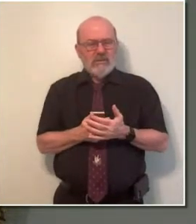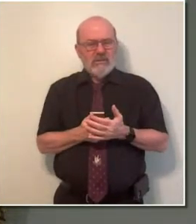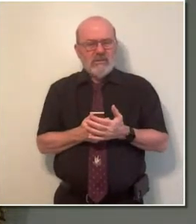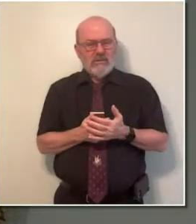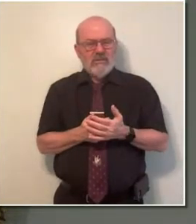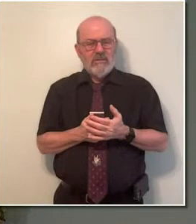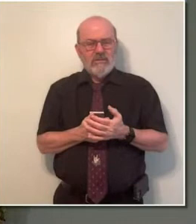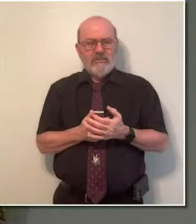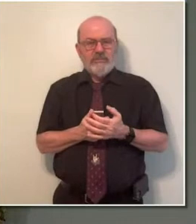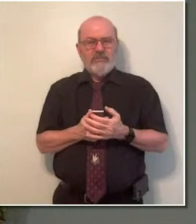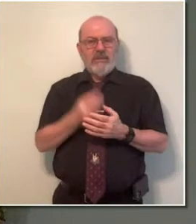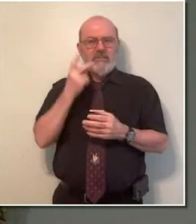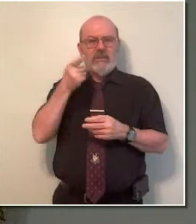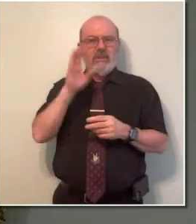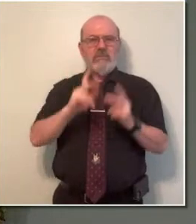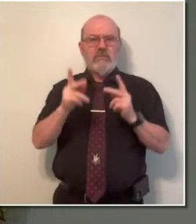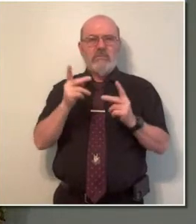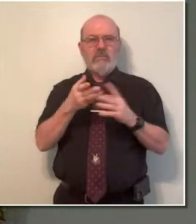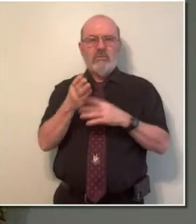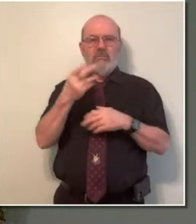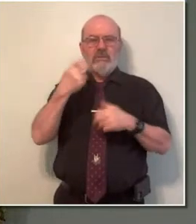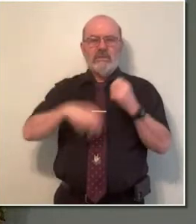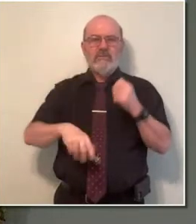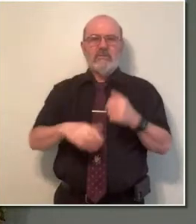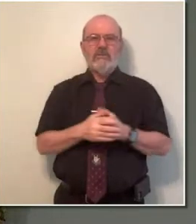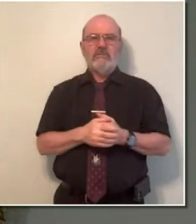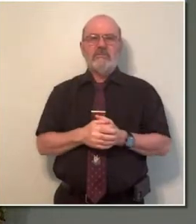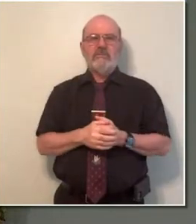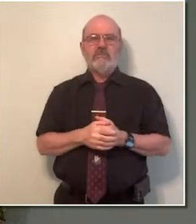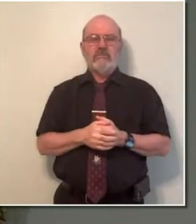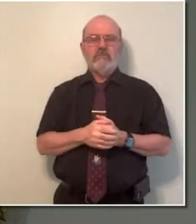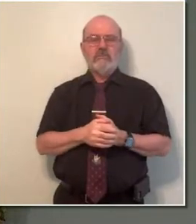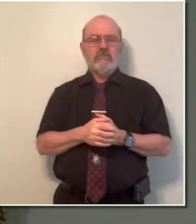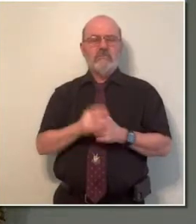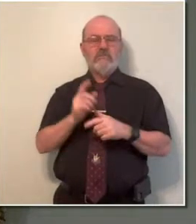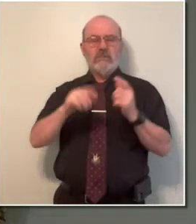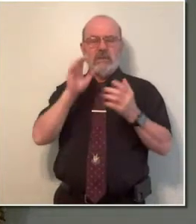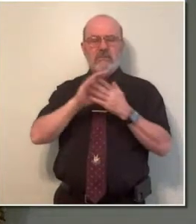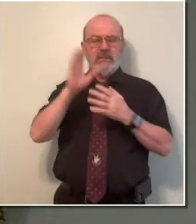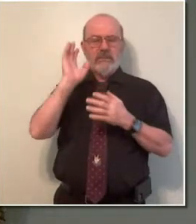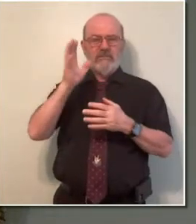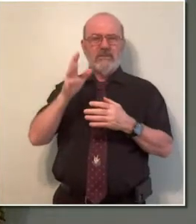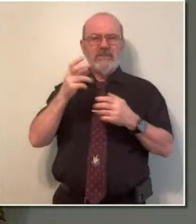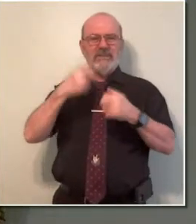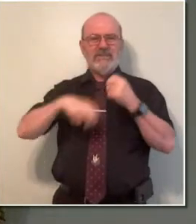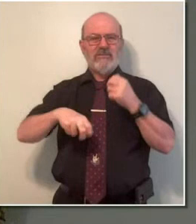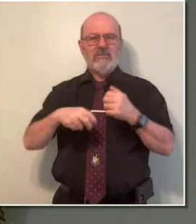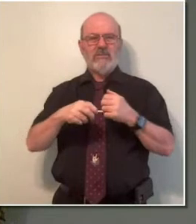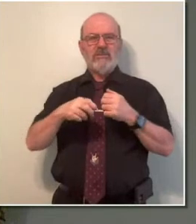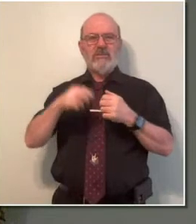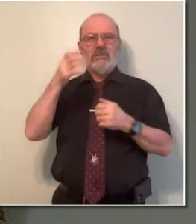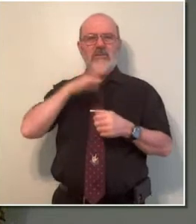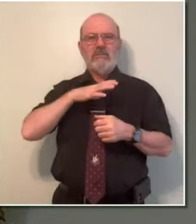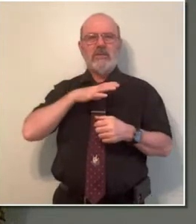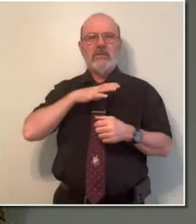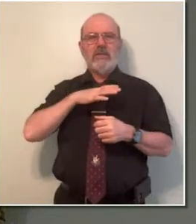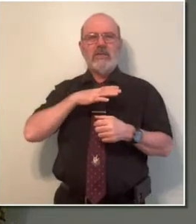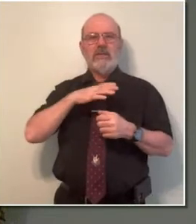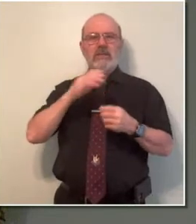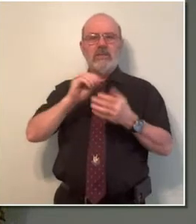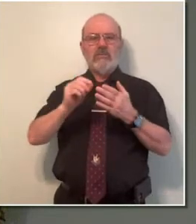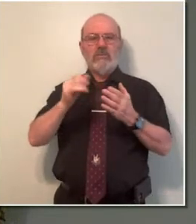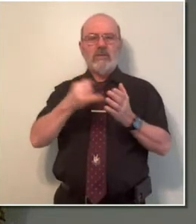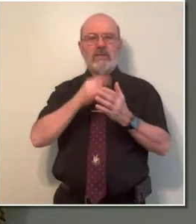I've seen God's people go through difficulties. You know, unimaginable difficulties. We can talk about the fellow that wrote, "It Is Well With My Soul," and the